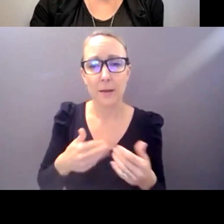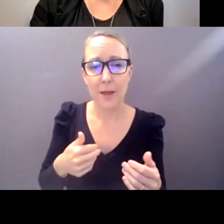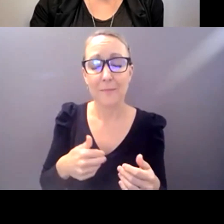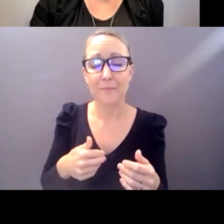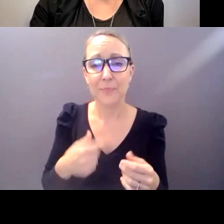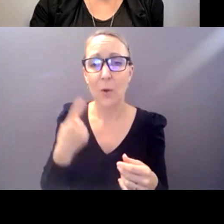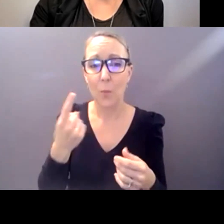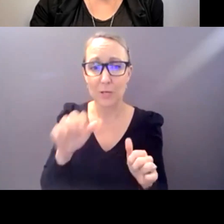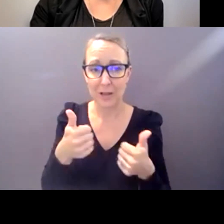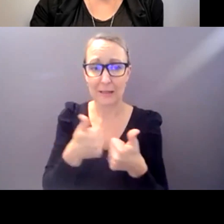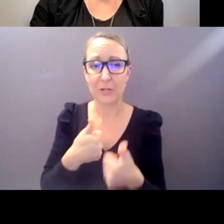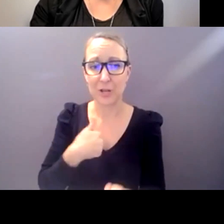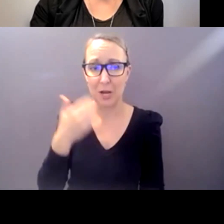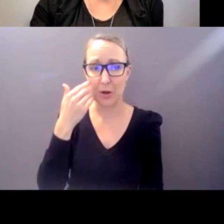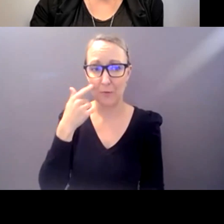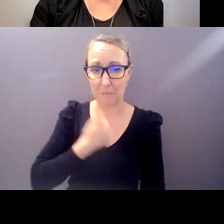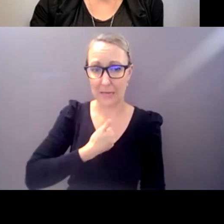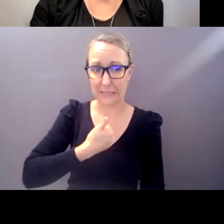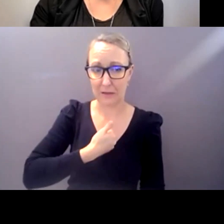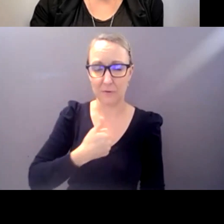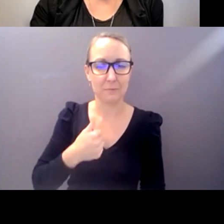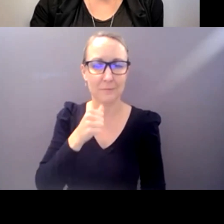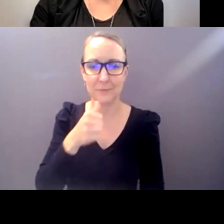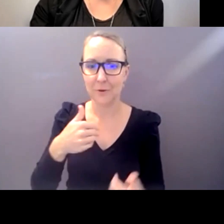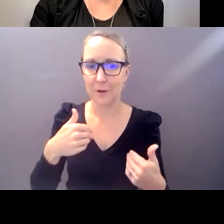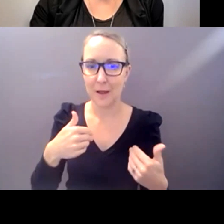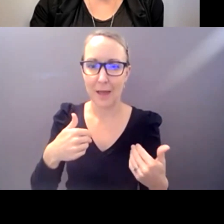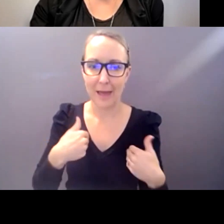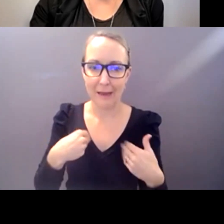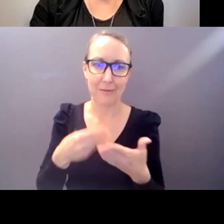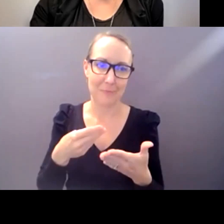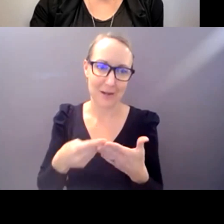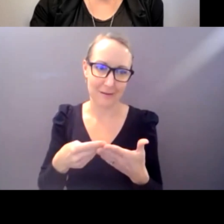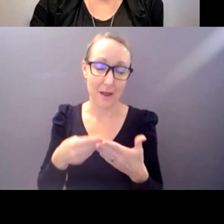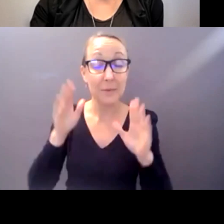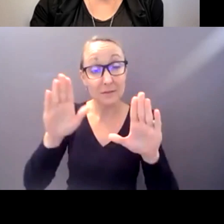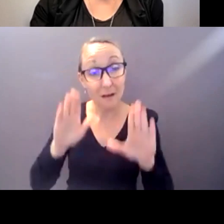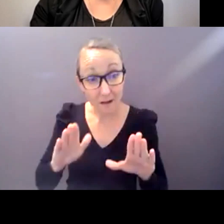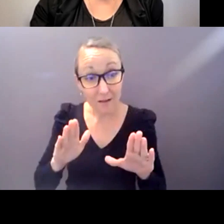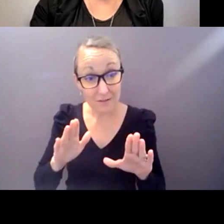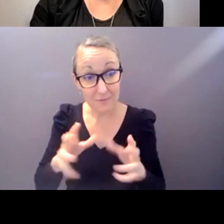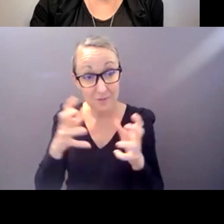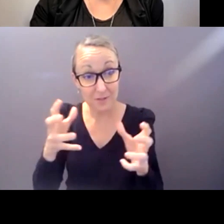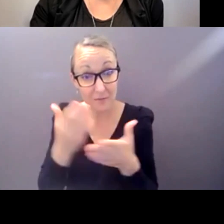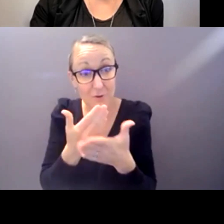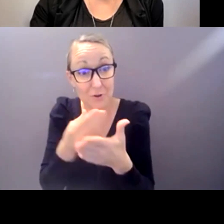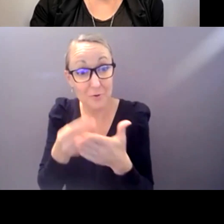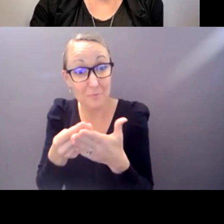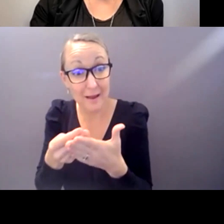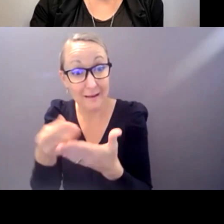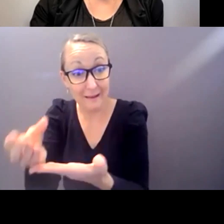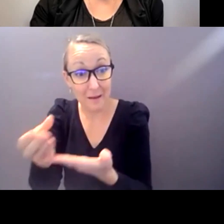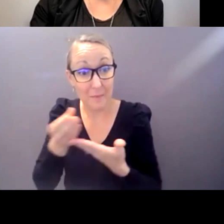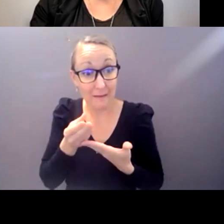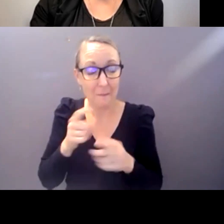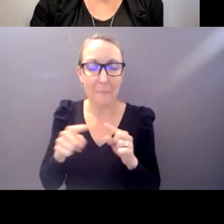of the challenges I find is that there isn't the funding money. It's really awesome that we're getting all kinds of new monies, but that takes staff. I only